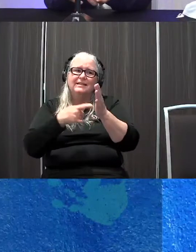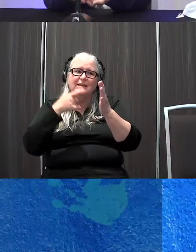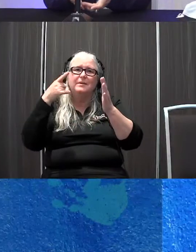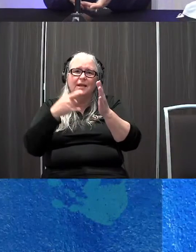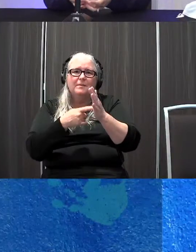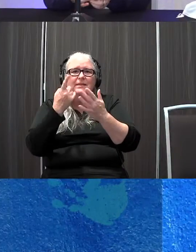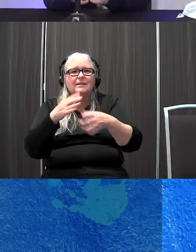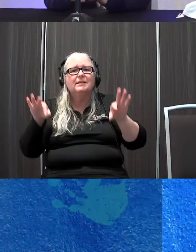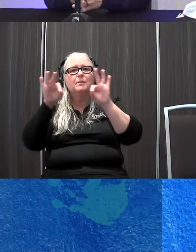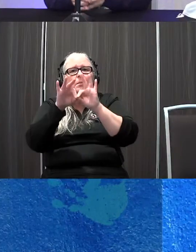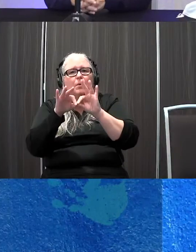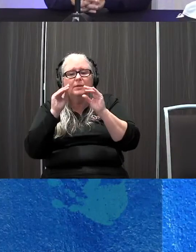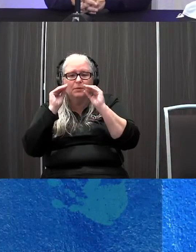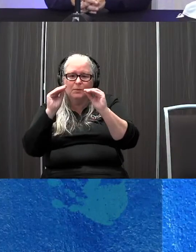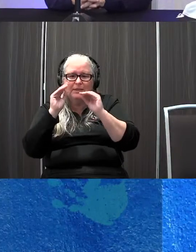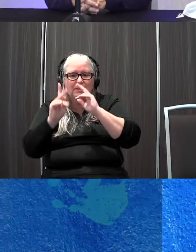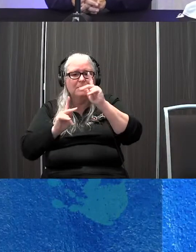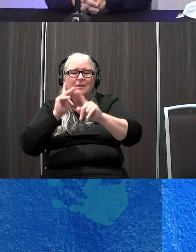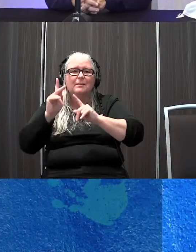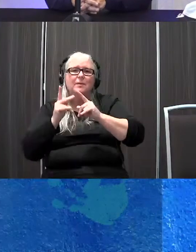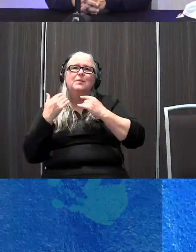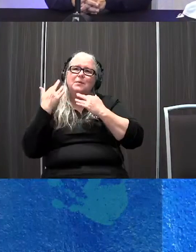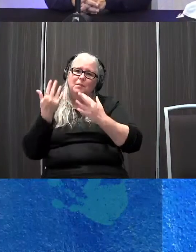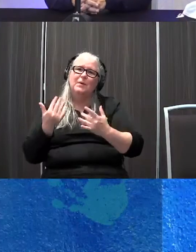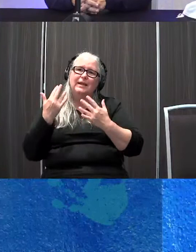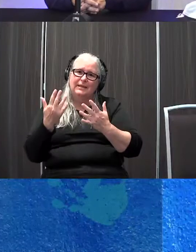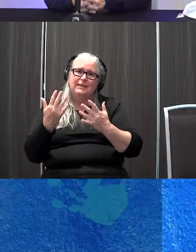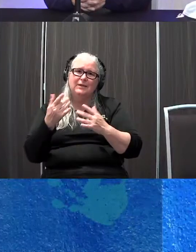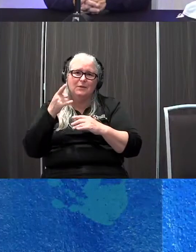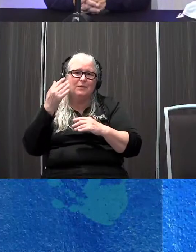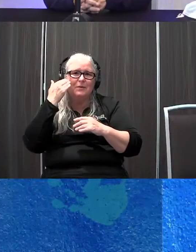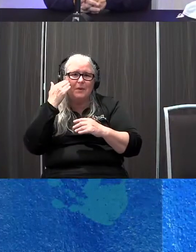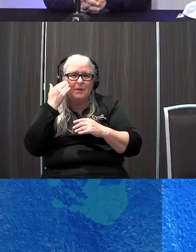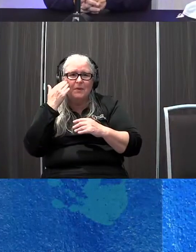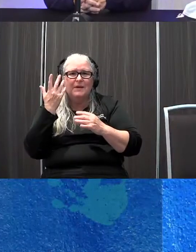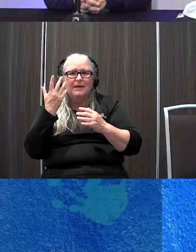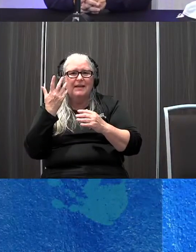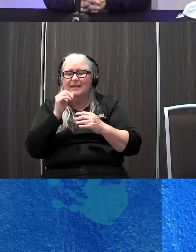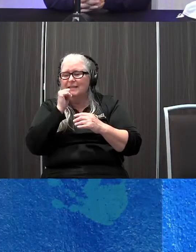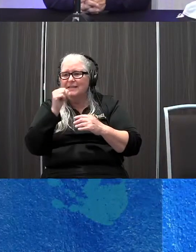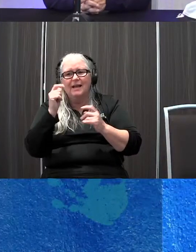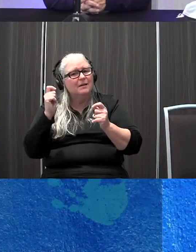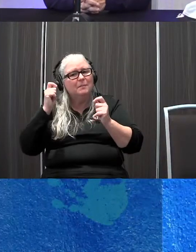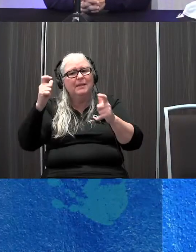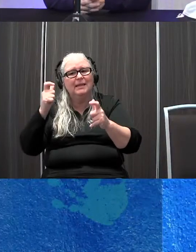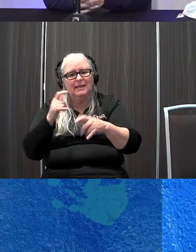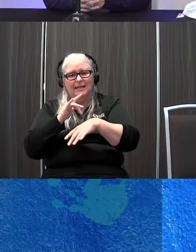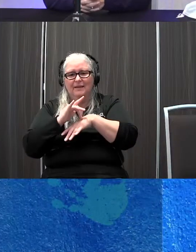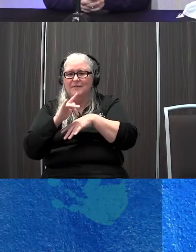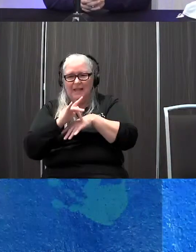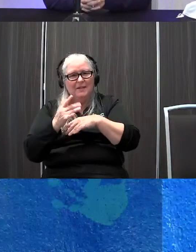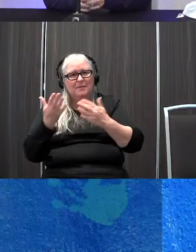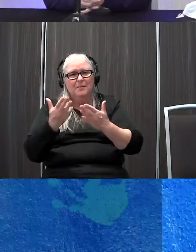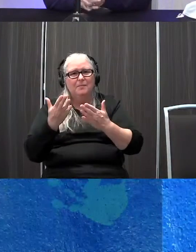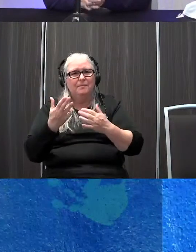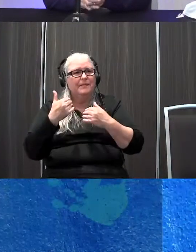people to wait because inevitably the thing that a person likes the most is not immediately available at all times. We have